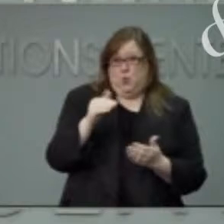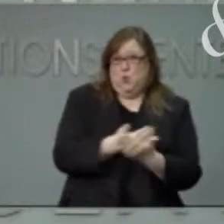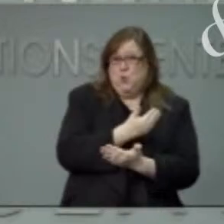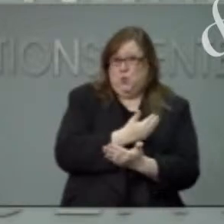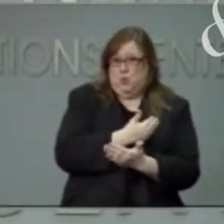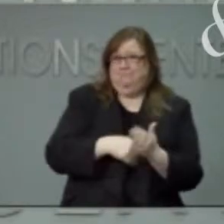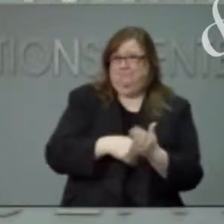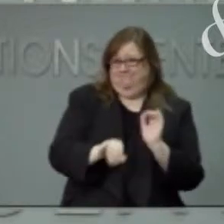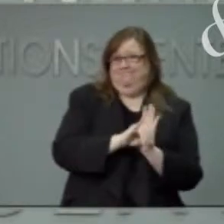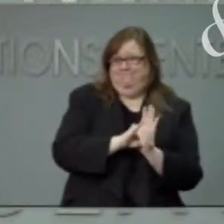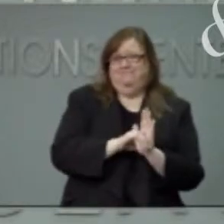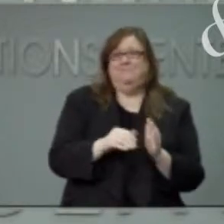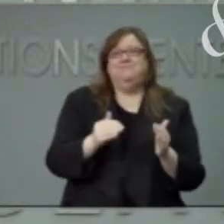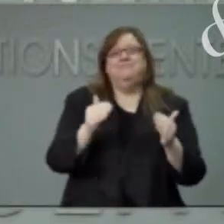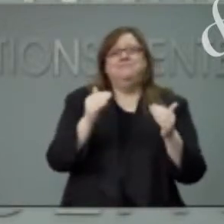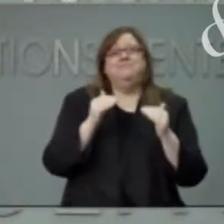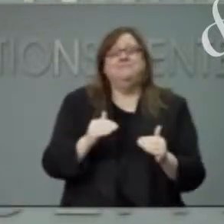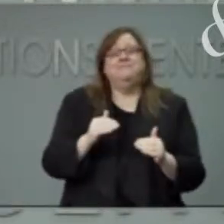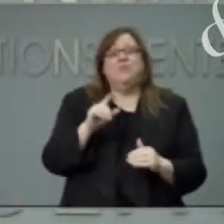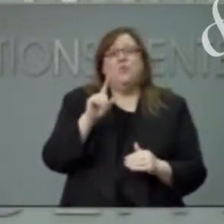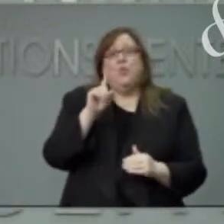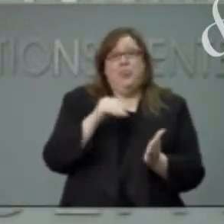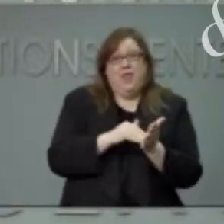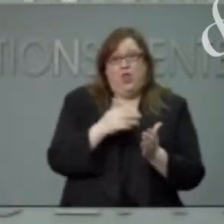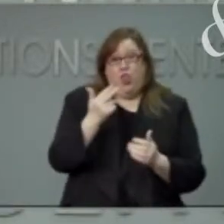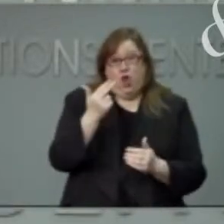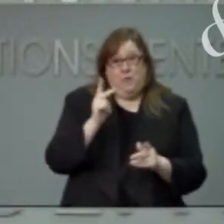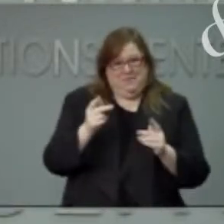1,013 people in the hospital, and sadly,